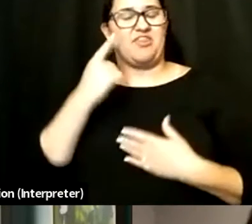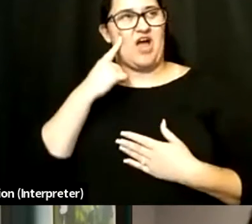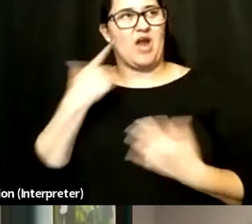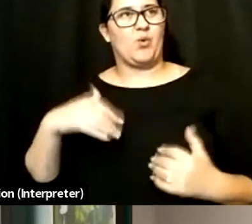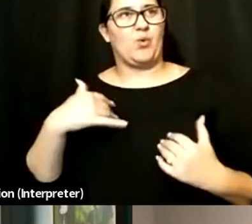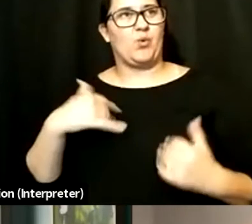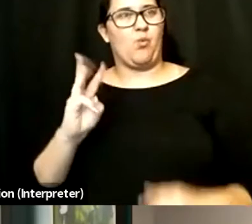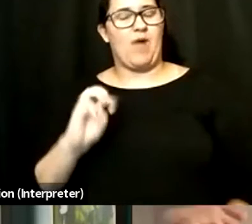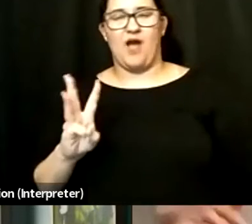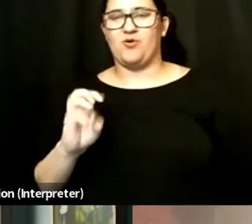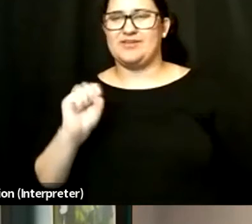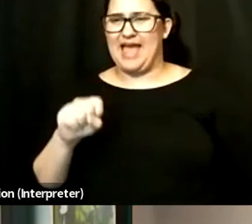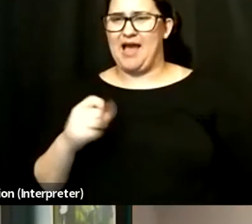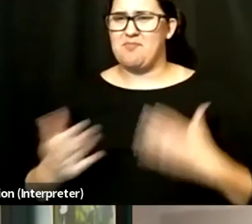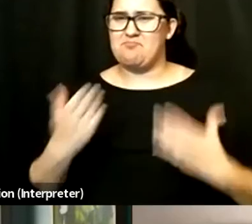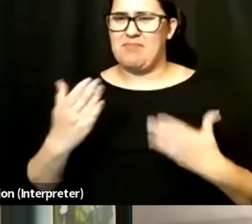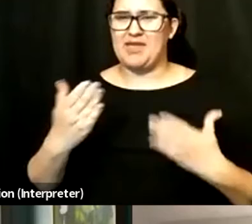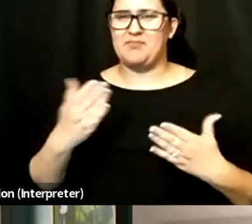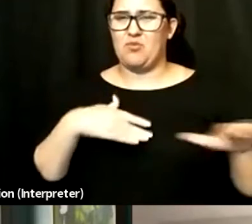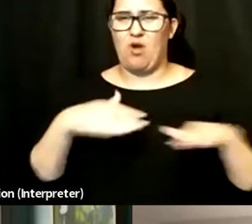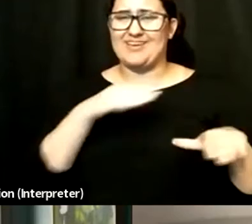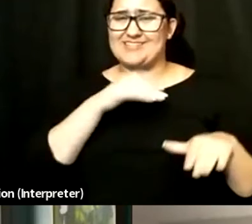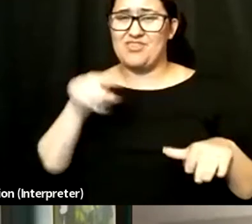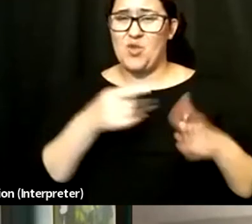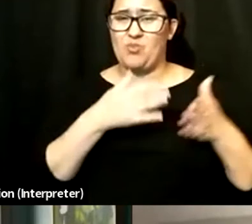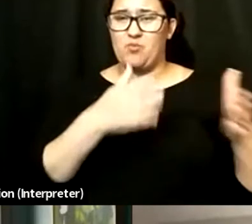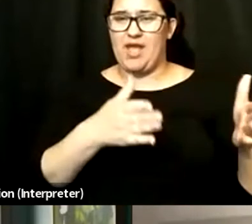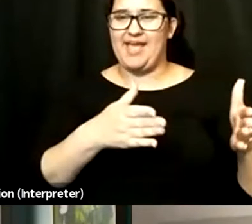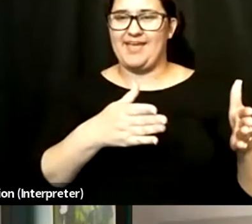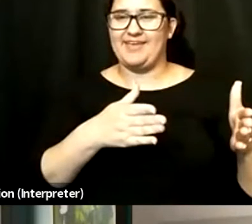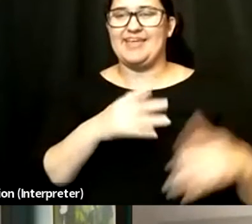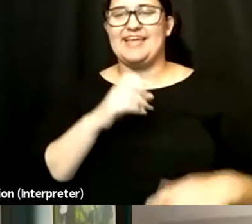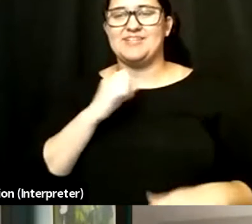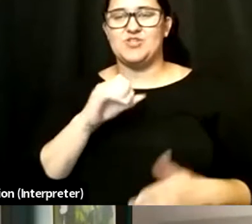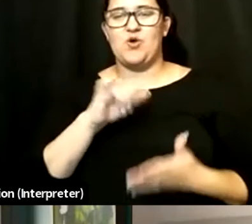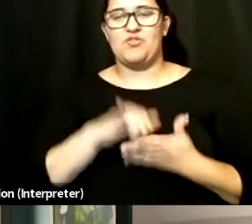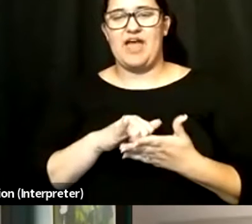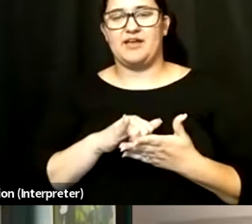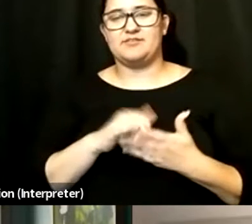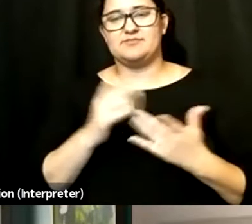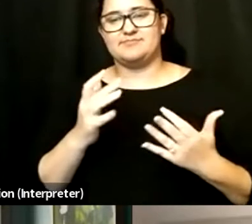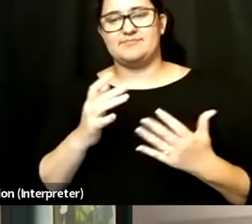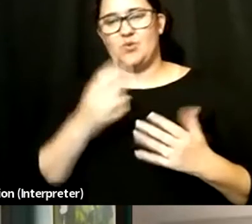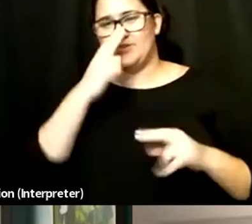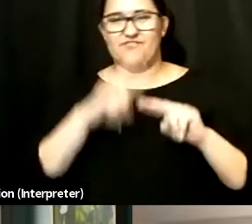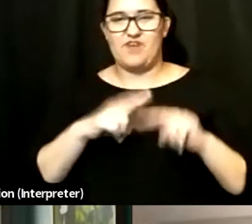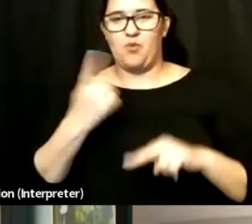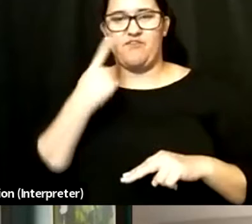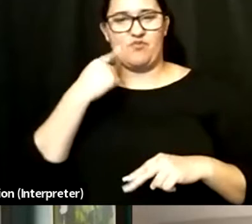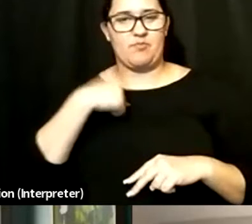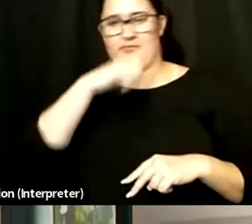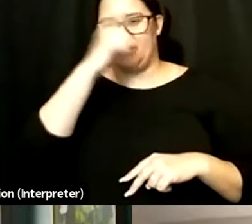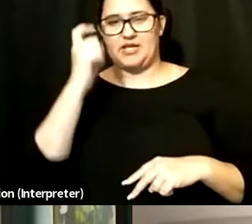like, yeah, maybe that's not the way. And so that was a fun one, I think, because I was able